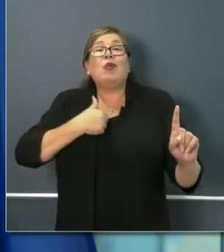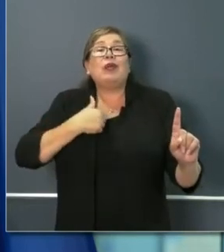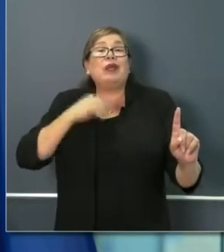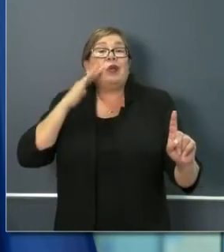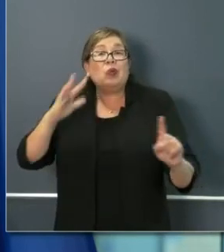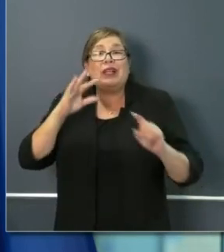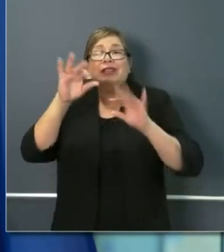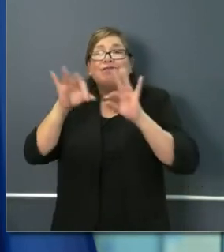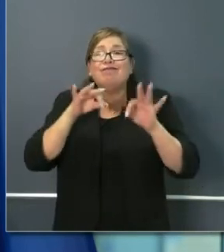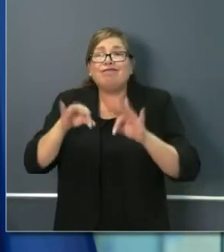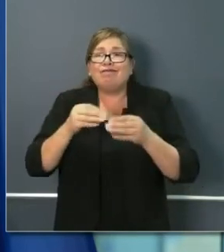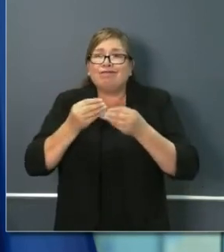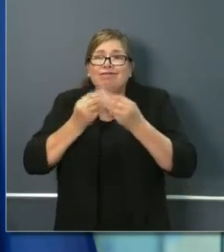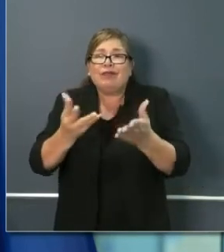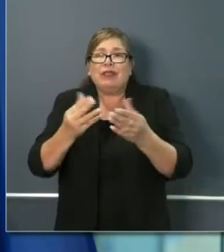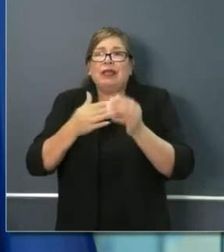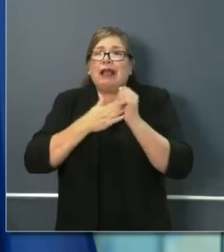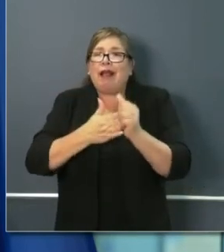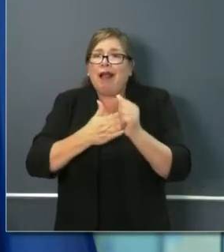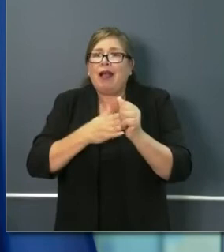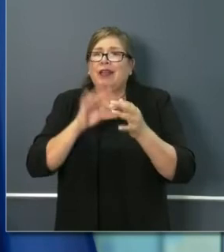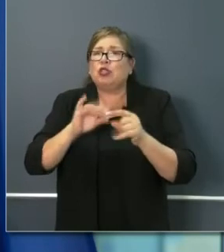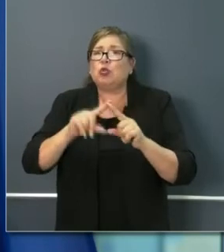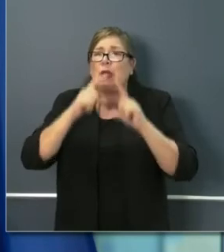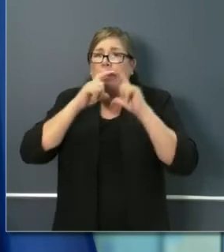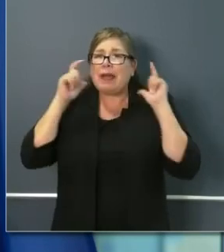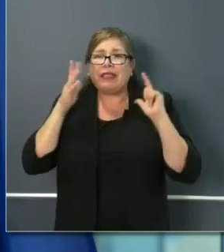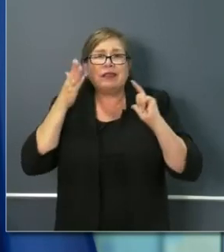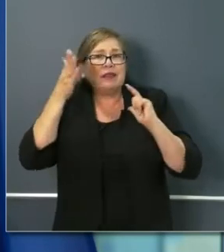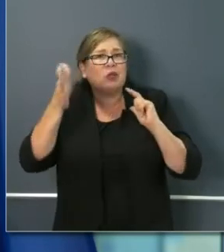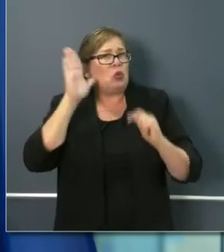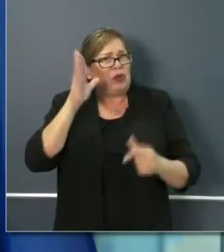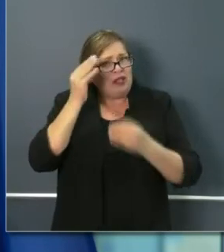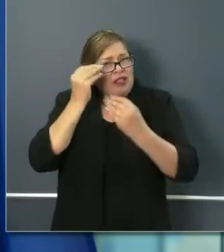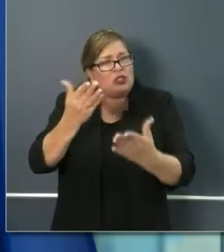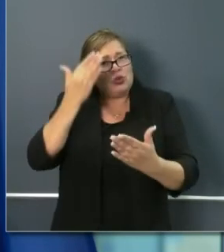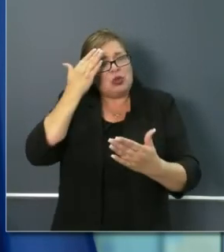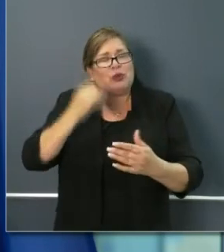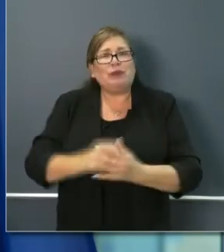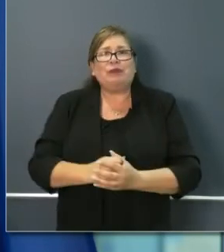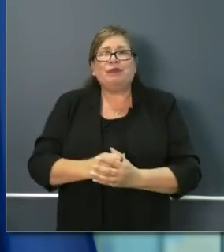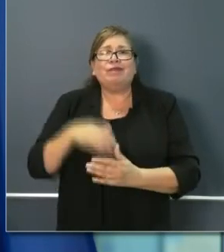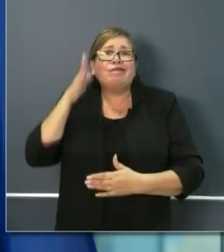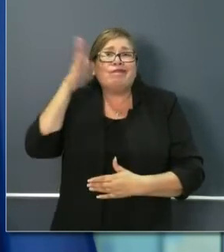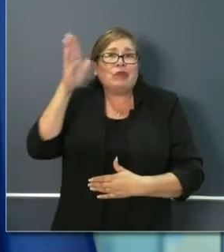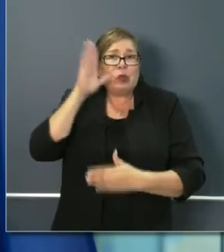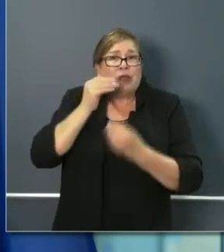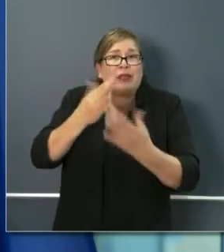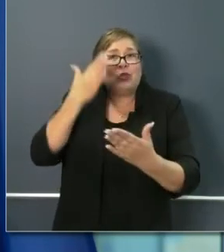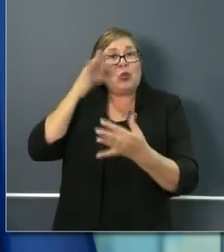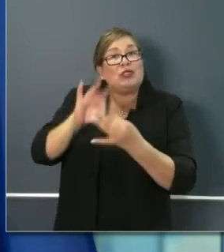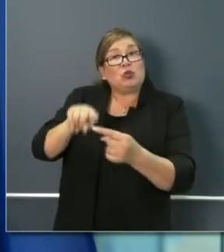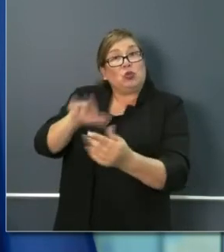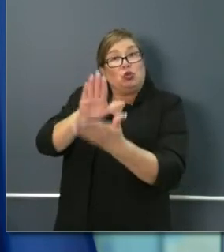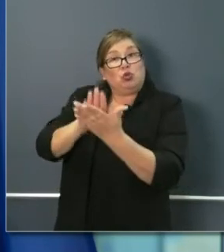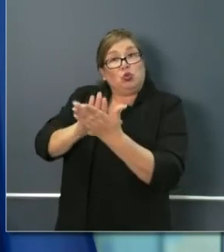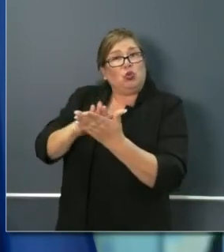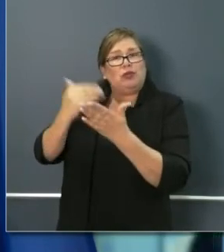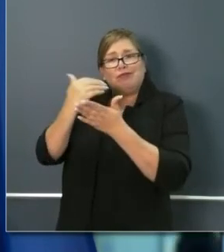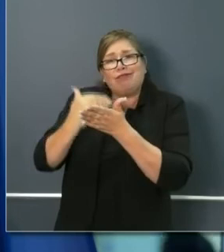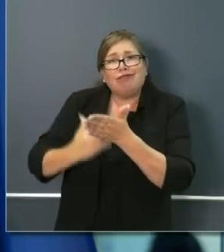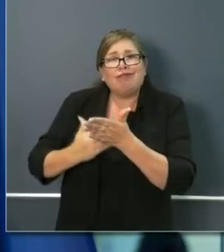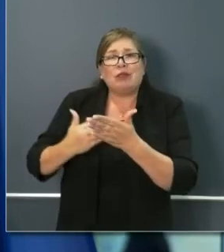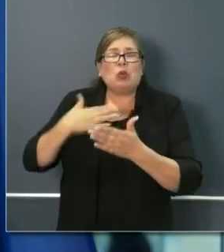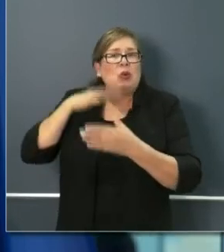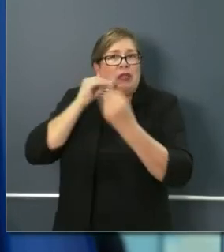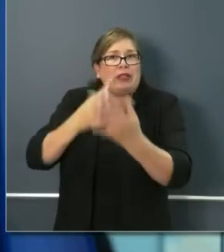facial coverings. We'll do more to give you clarity in the next day or two on the schools. And again, I just want to express